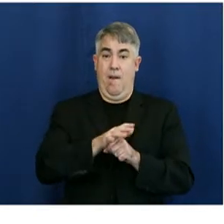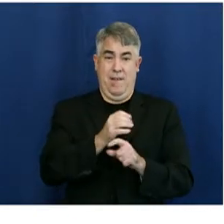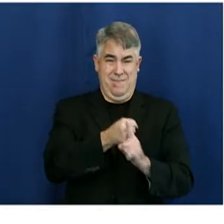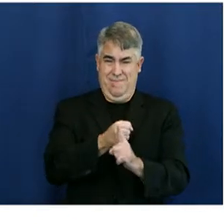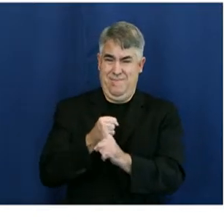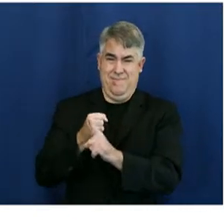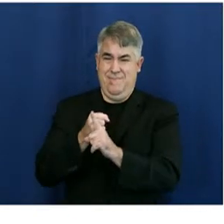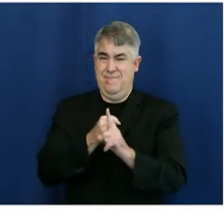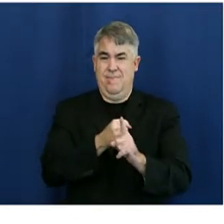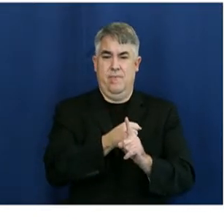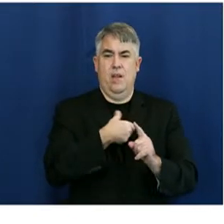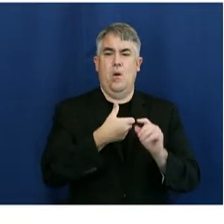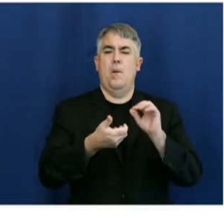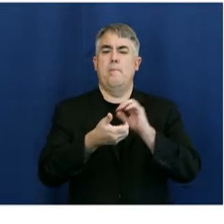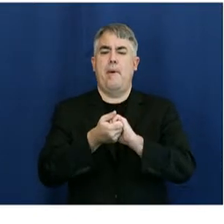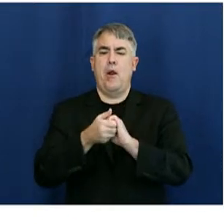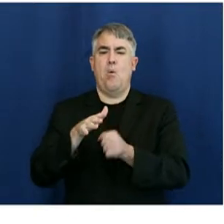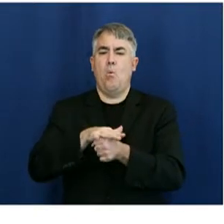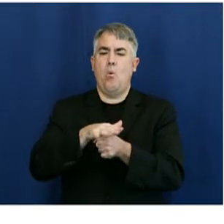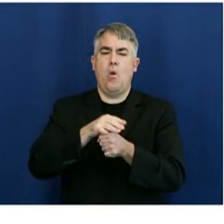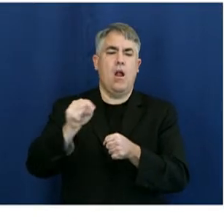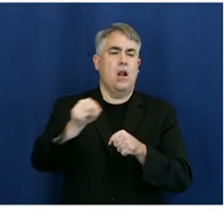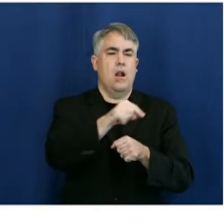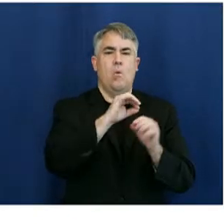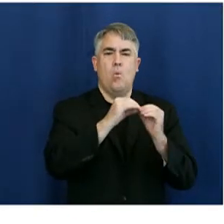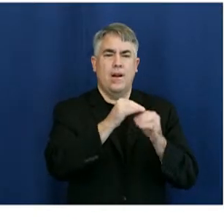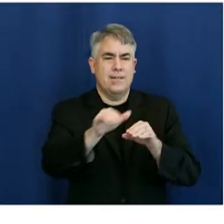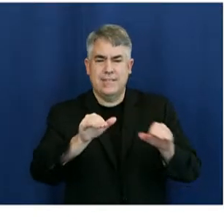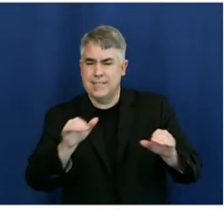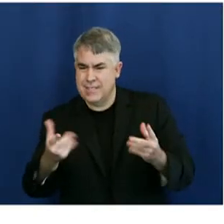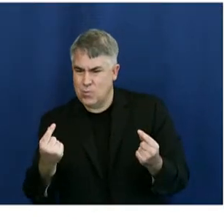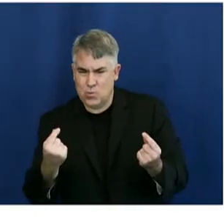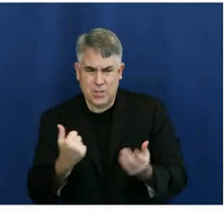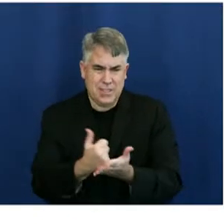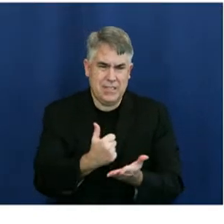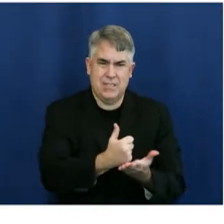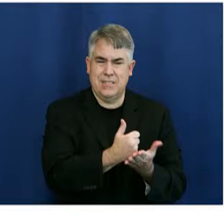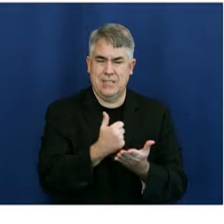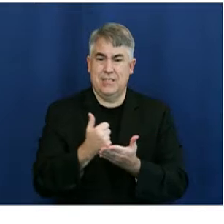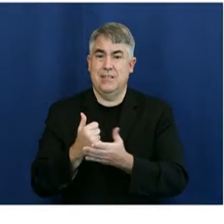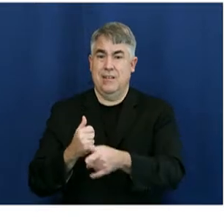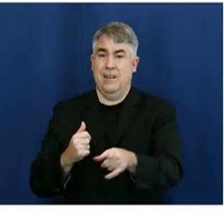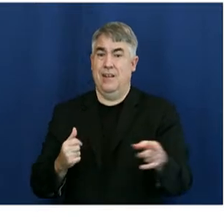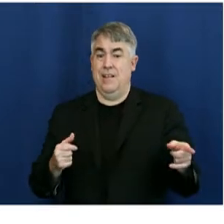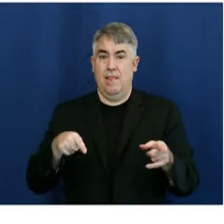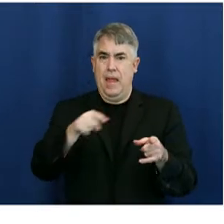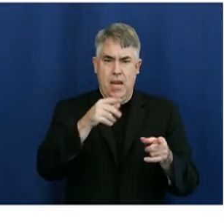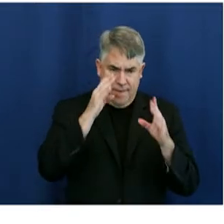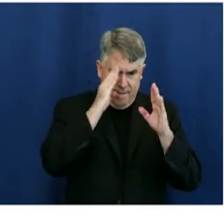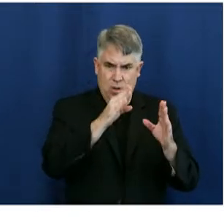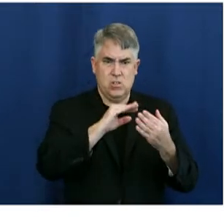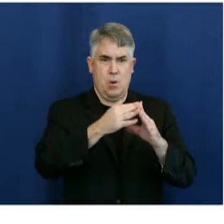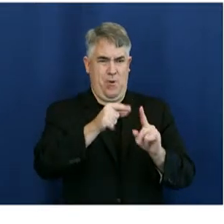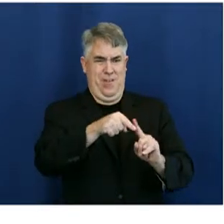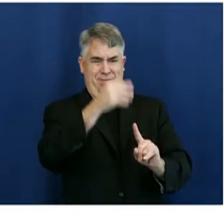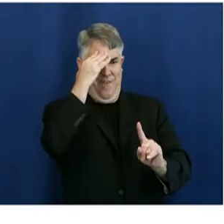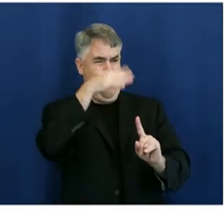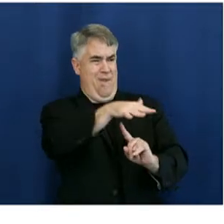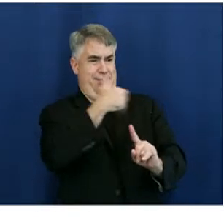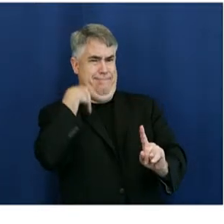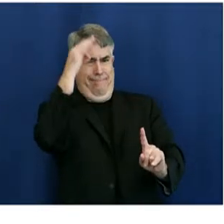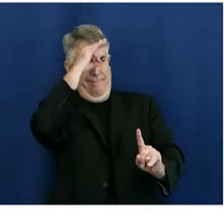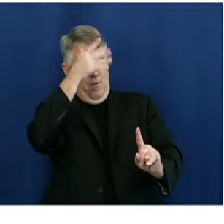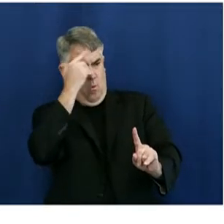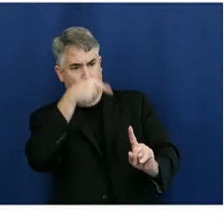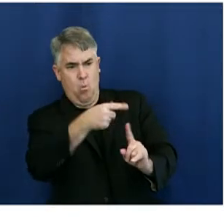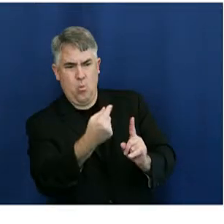community organizations that were the safety net of the community. And what we've done is we continue to